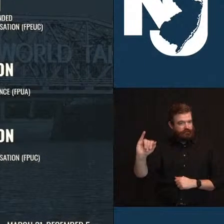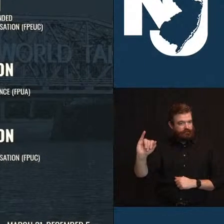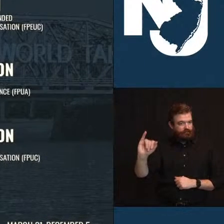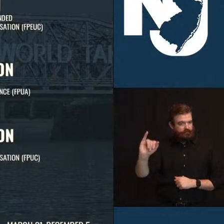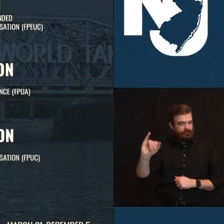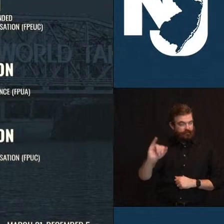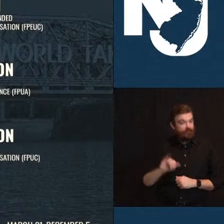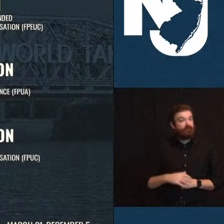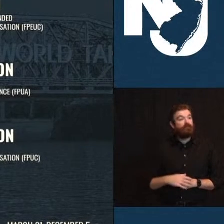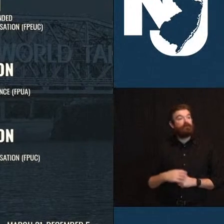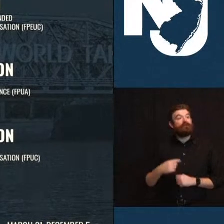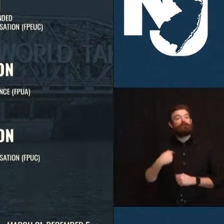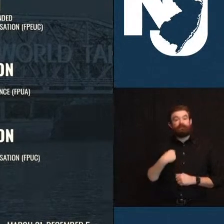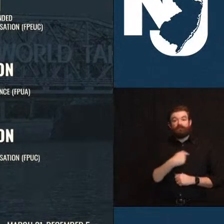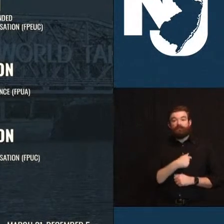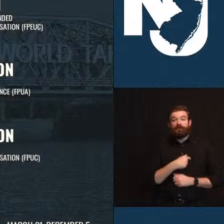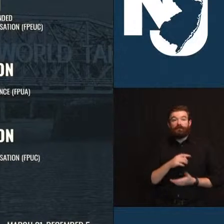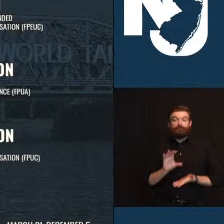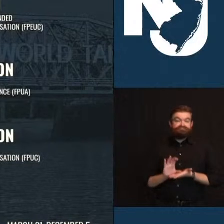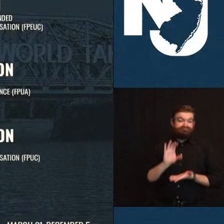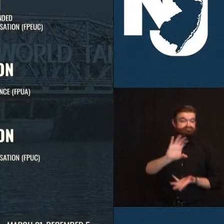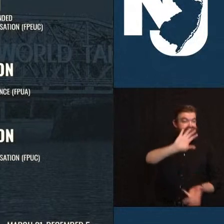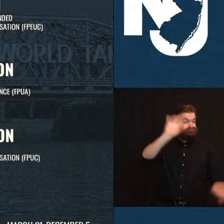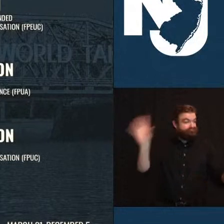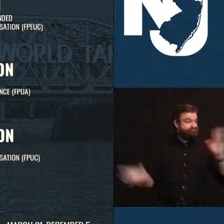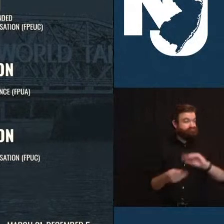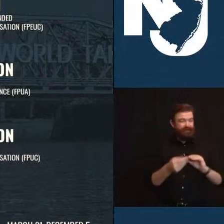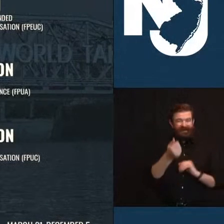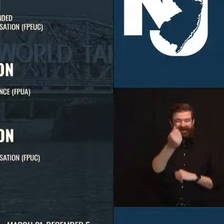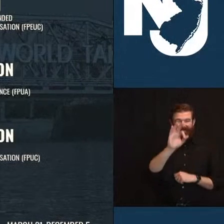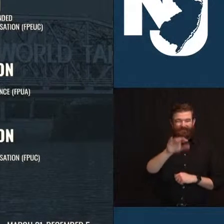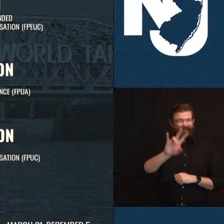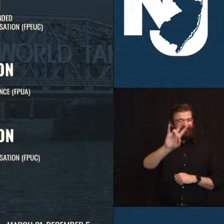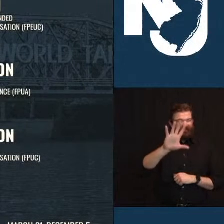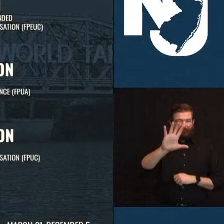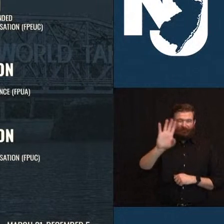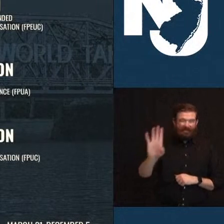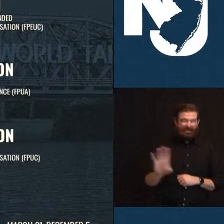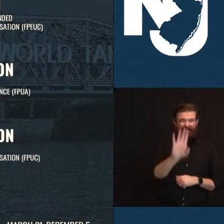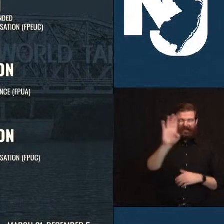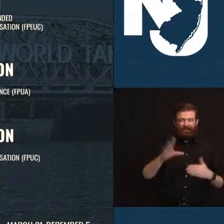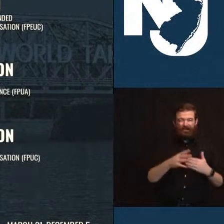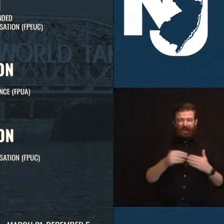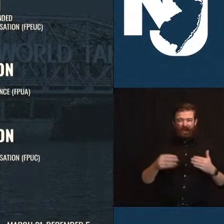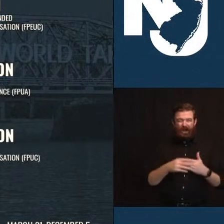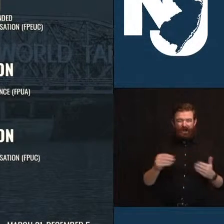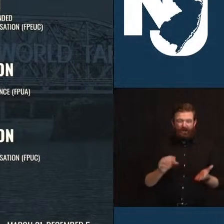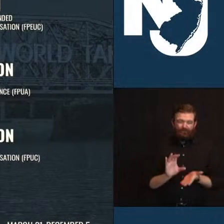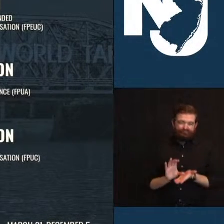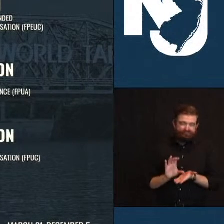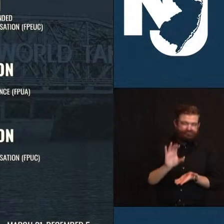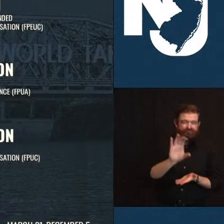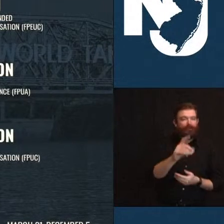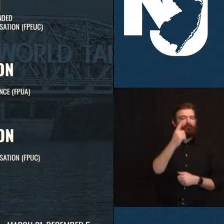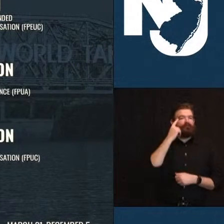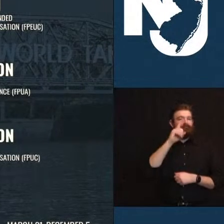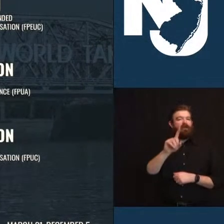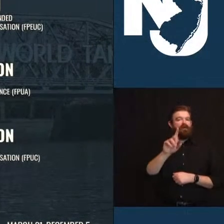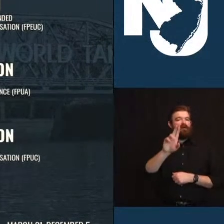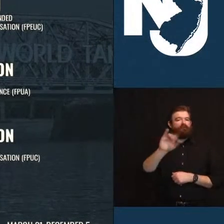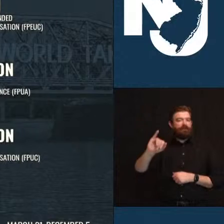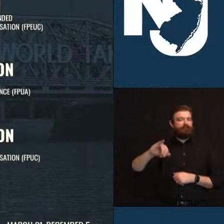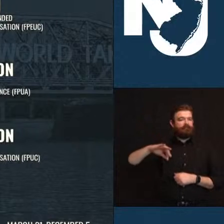$19.7 billion to New Jersey workers during that time for an average of nearly